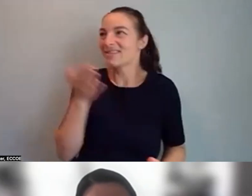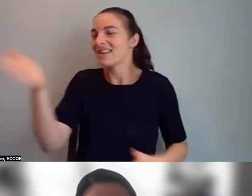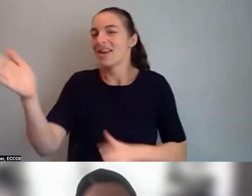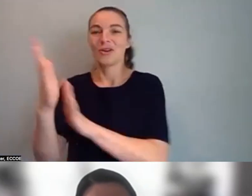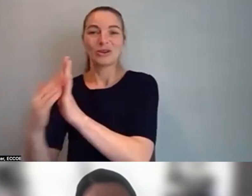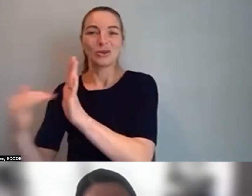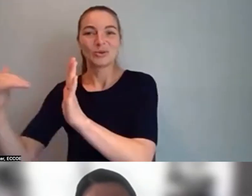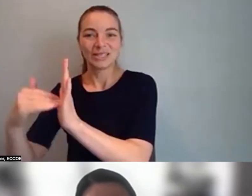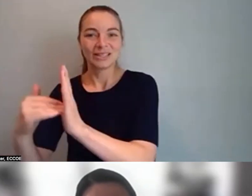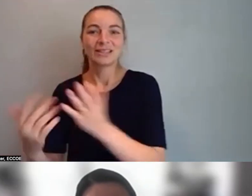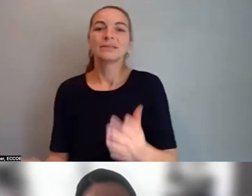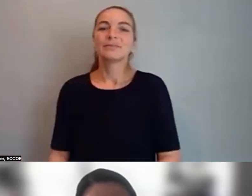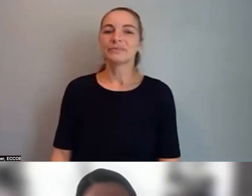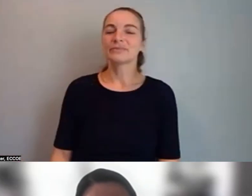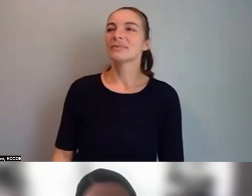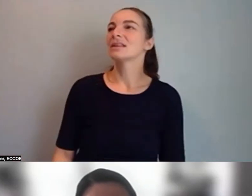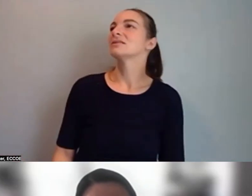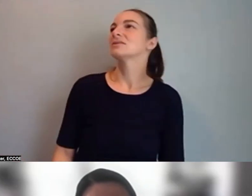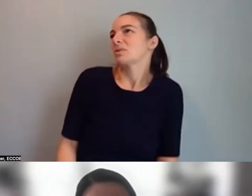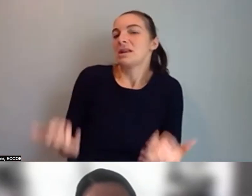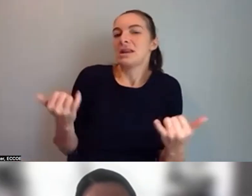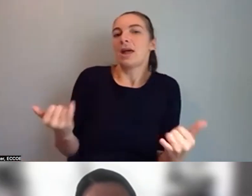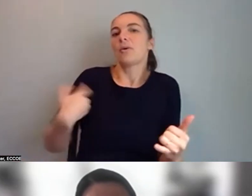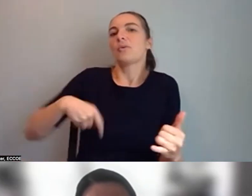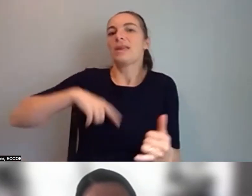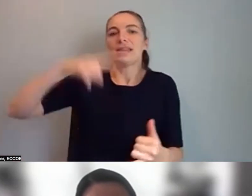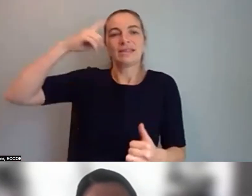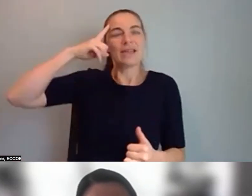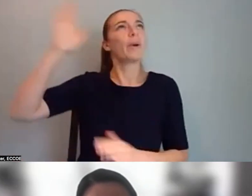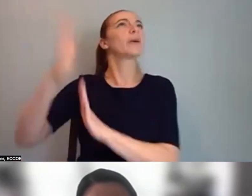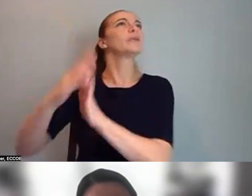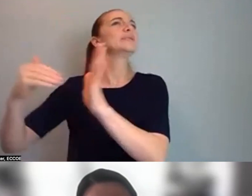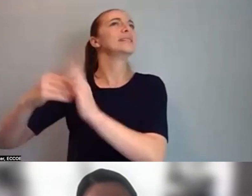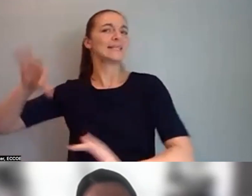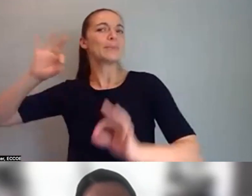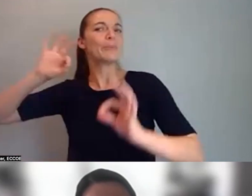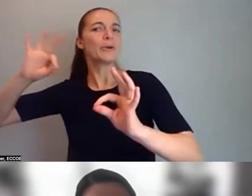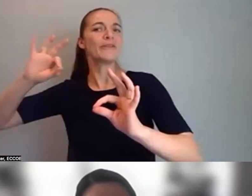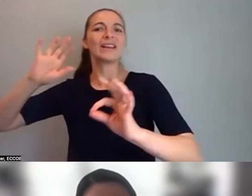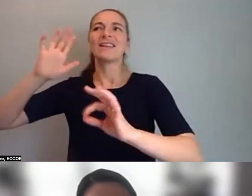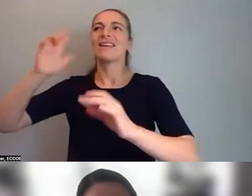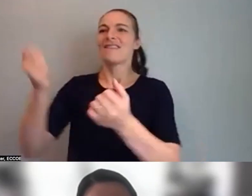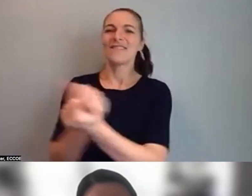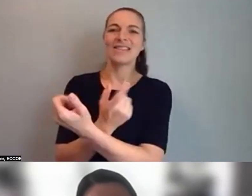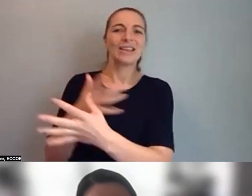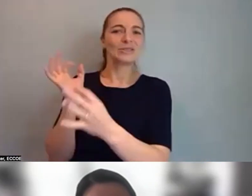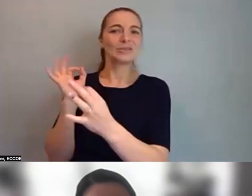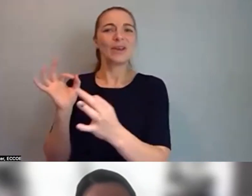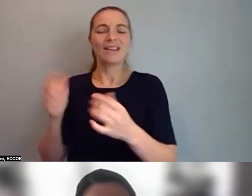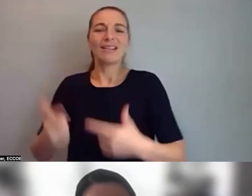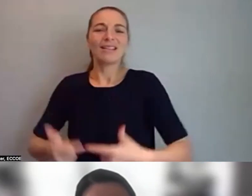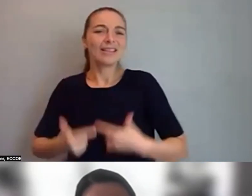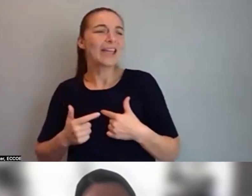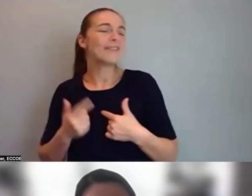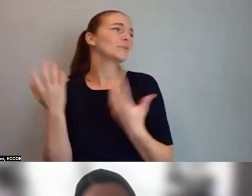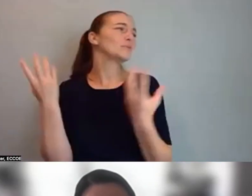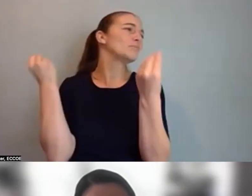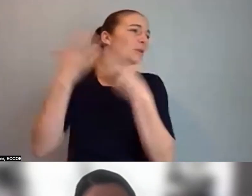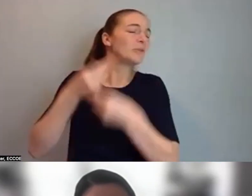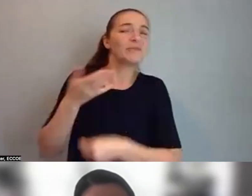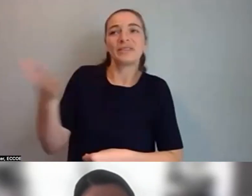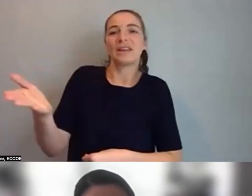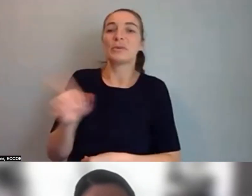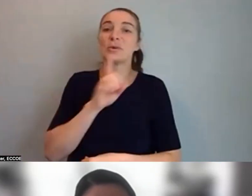have now this idea of, like, oh, New Zealand's this, like, progressive utopia and how divided it was, you know, in terms of all kinds of